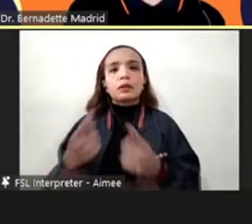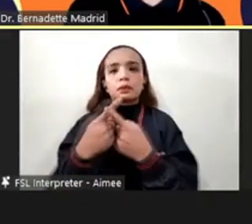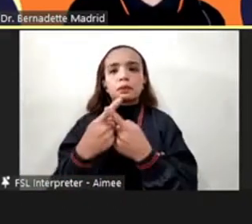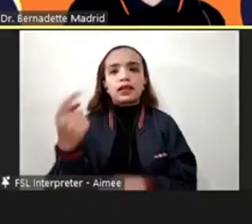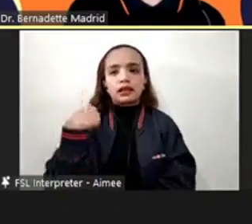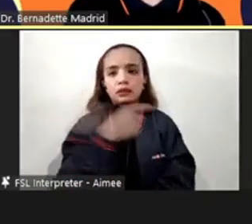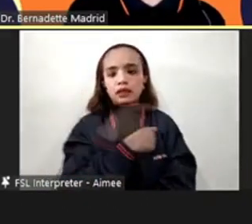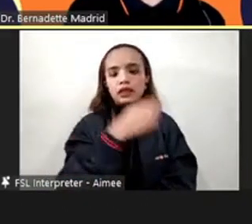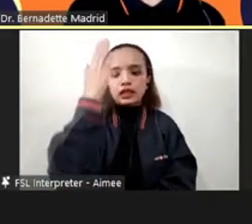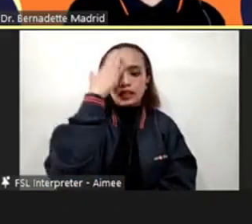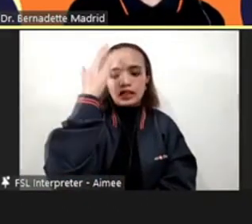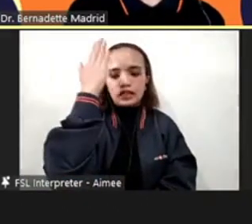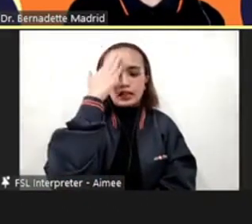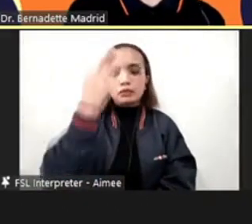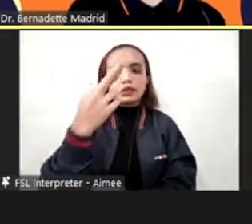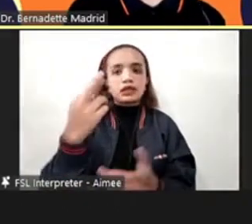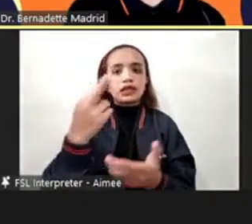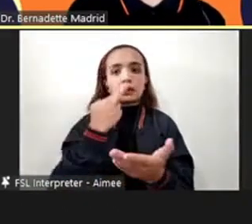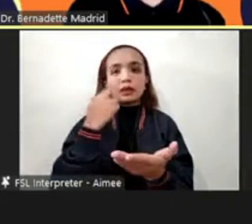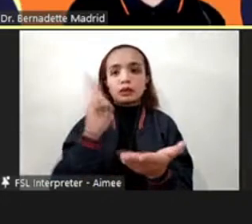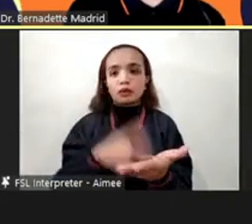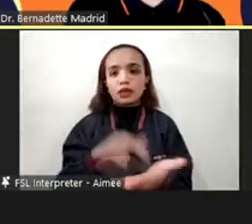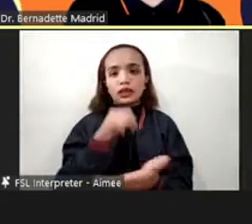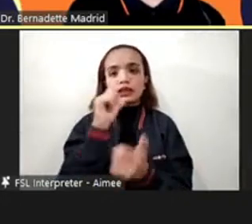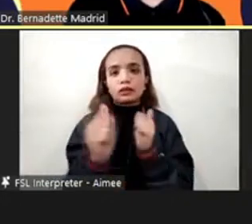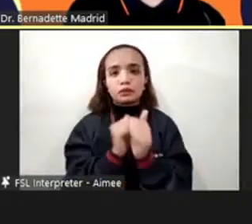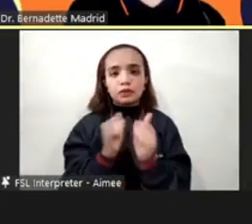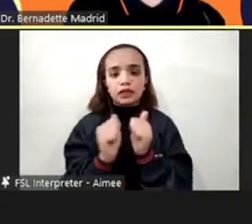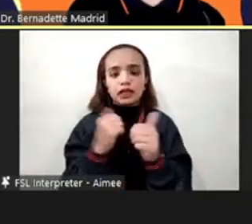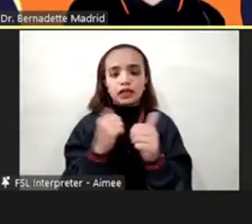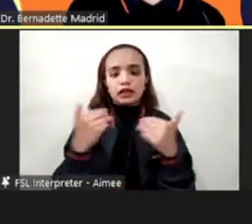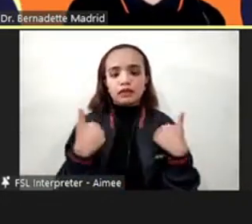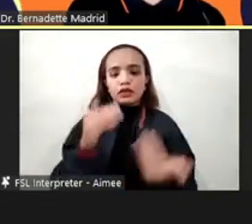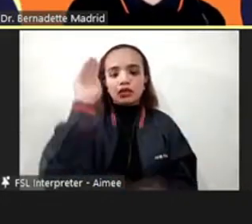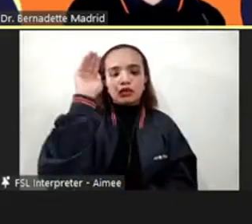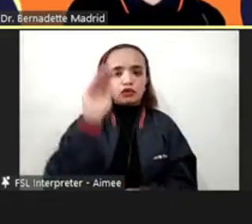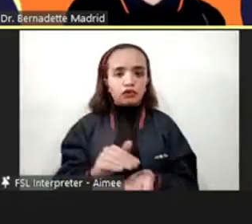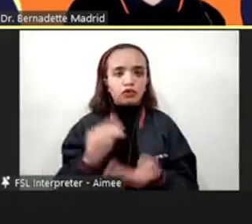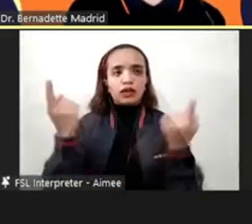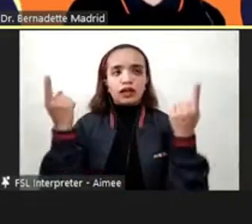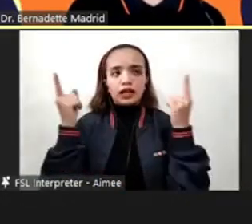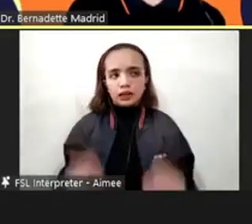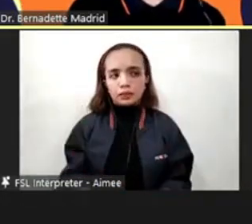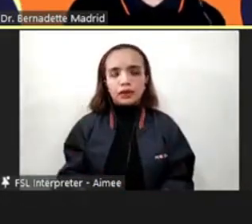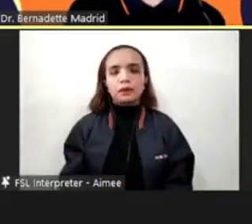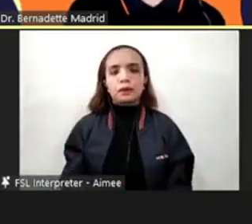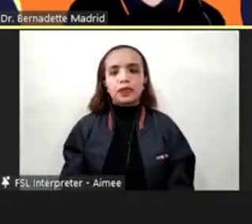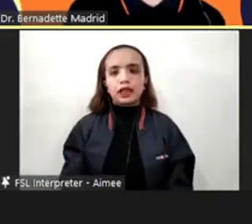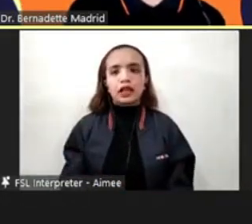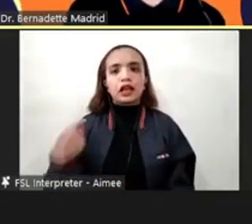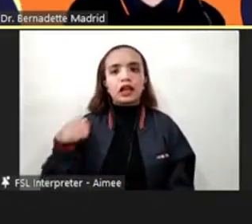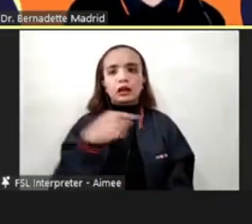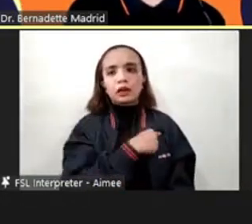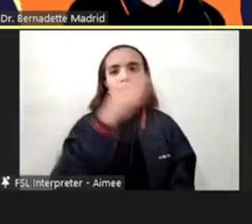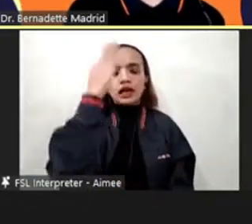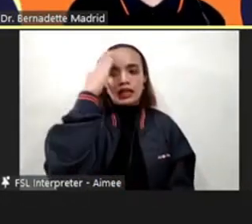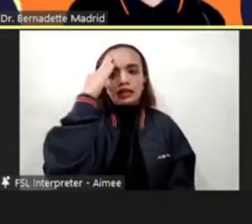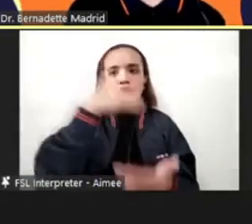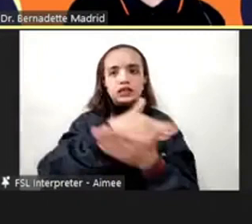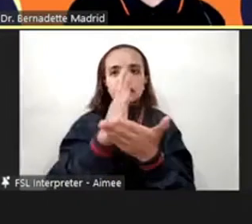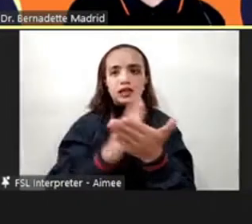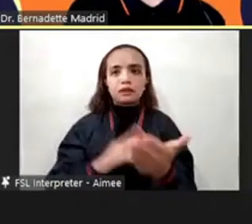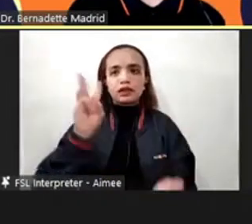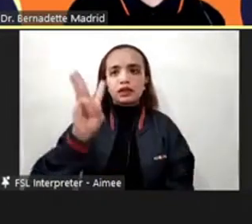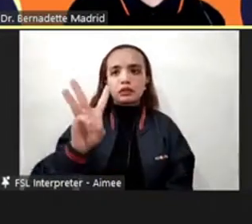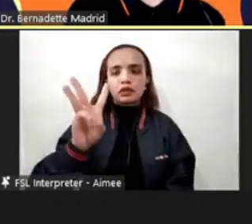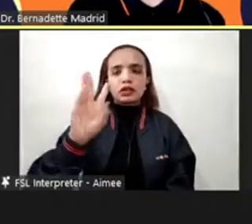drop in reports does not mean that there was a decreased incidence. We know that some WCPUs closed, or the